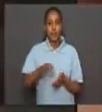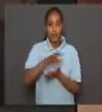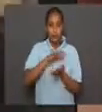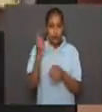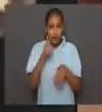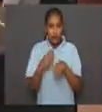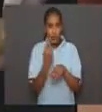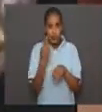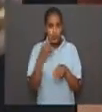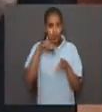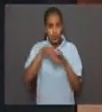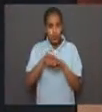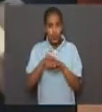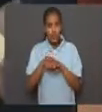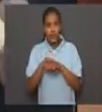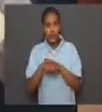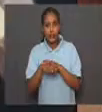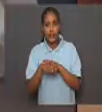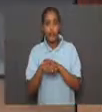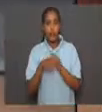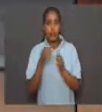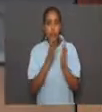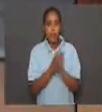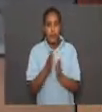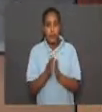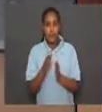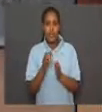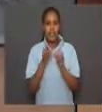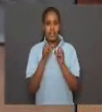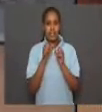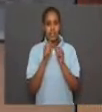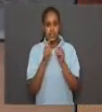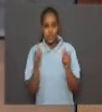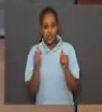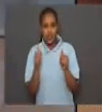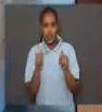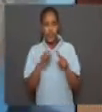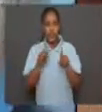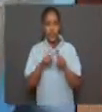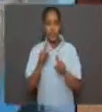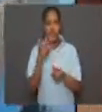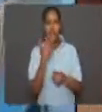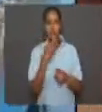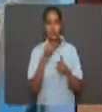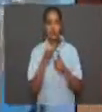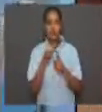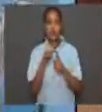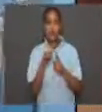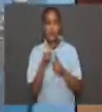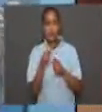often used in jewelry making because they add strength and variety of color to metal.